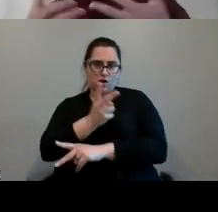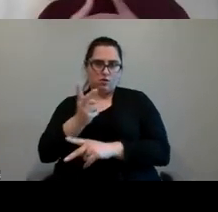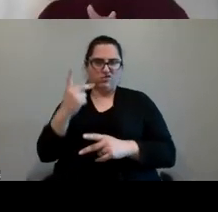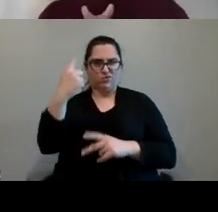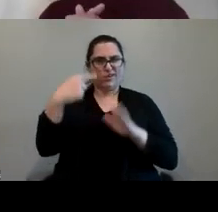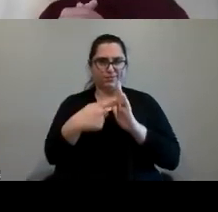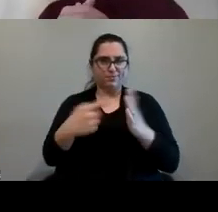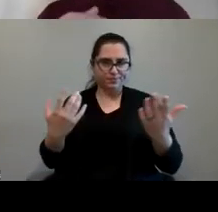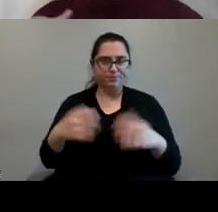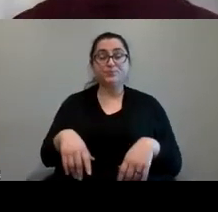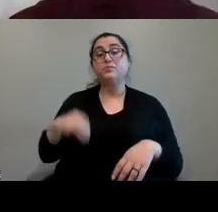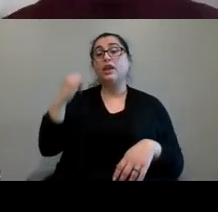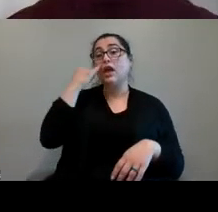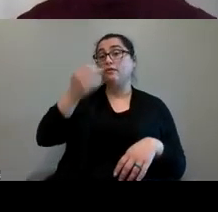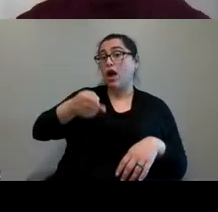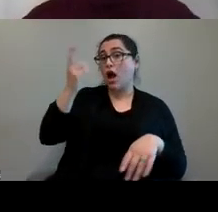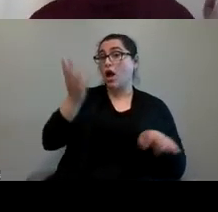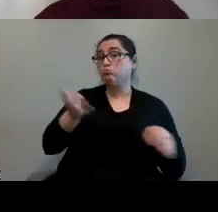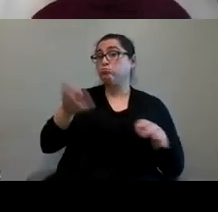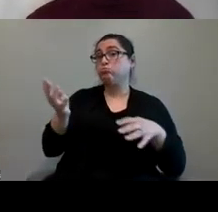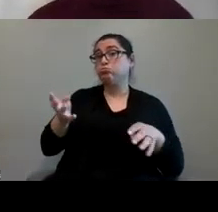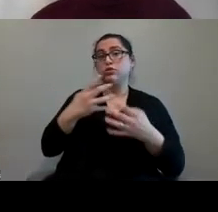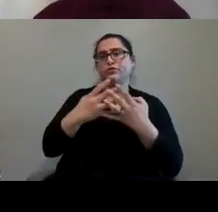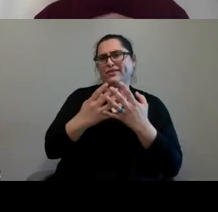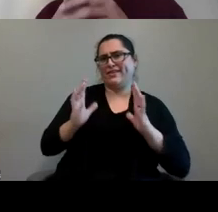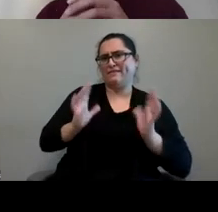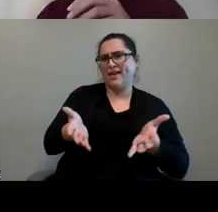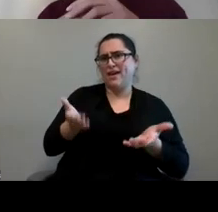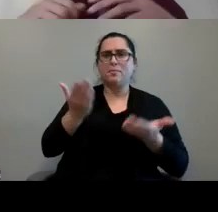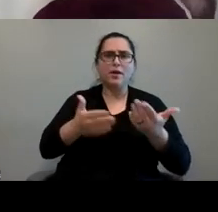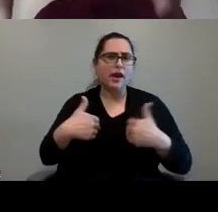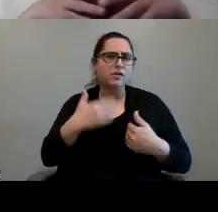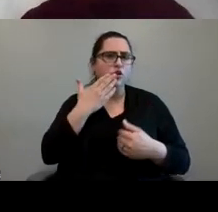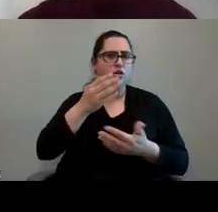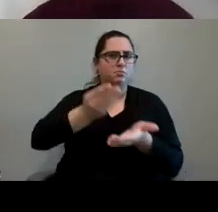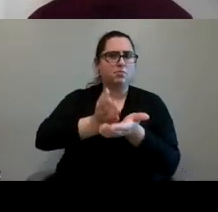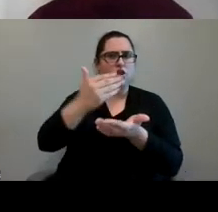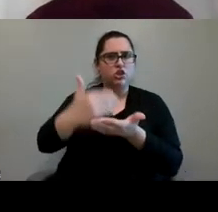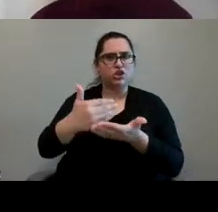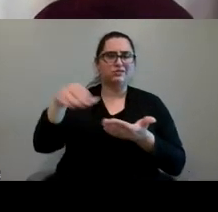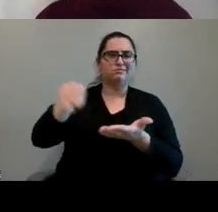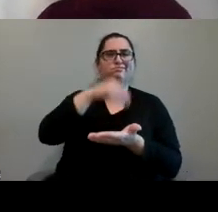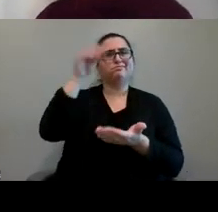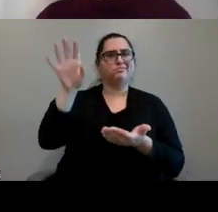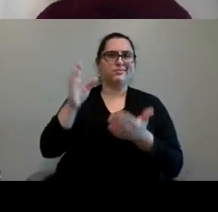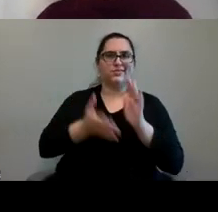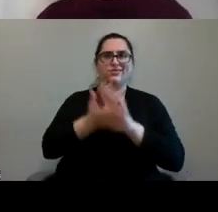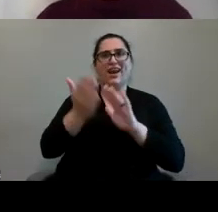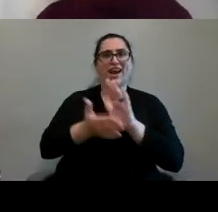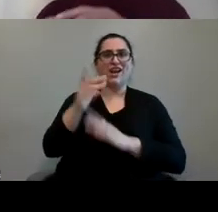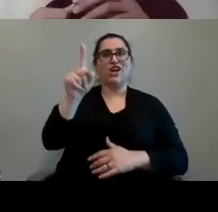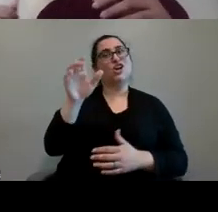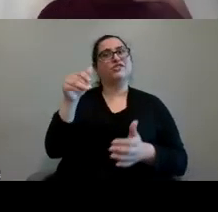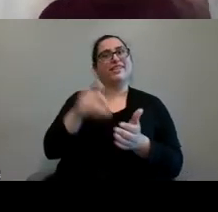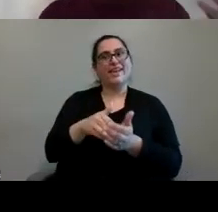throughput screening is not an issue, so if you have an experimental budget for some 100,000 antibodies or